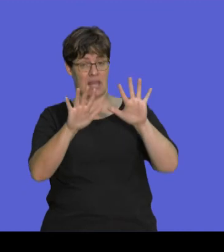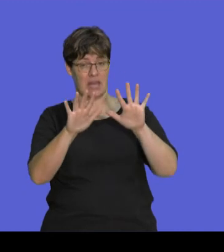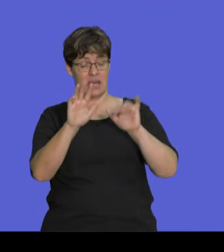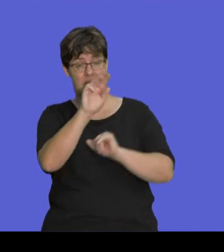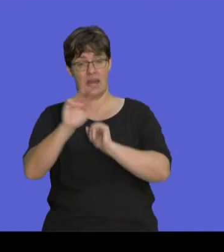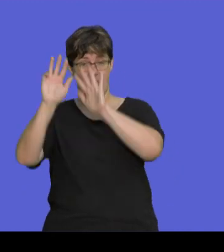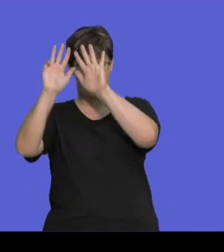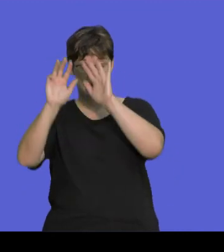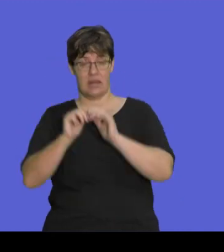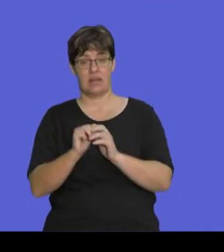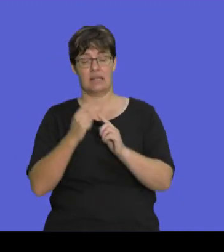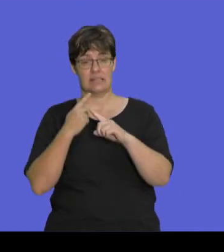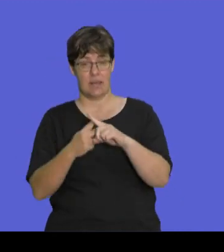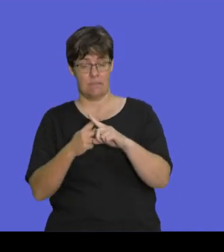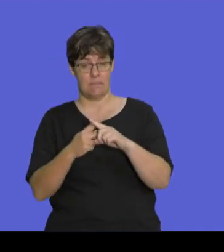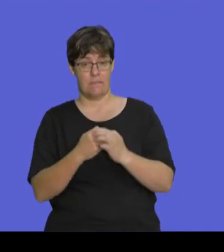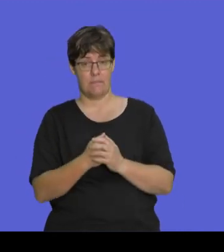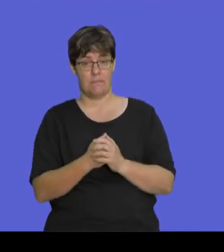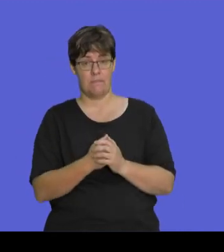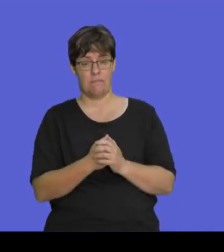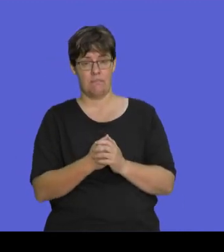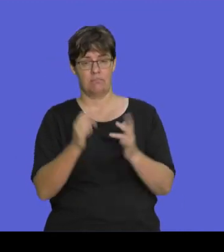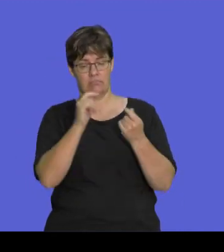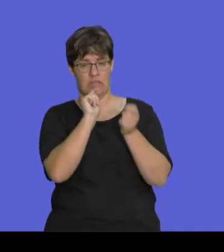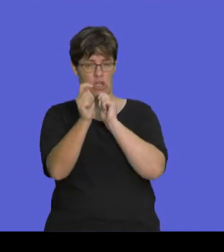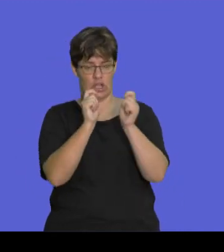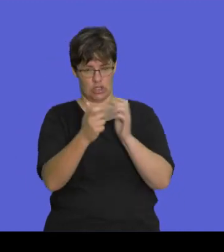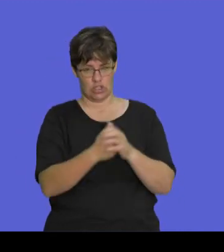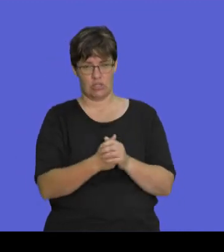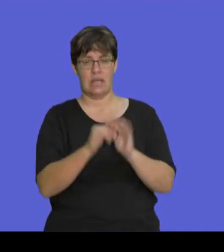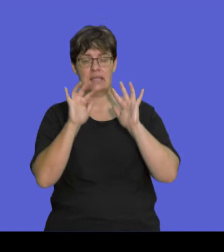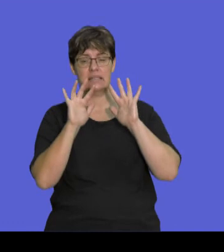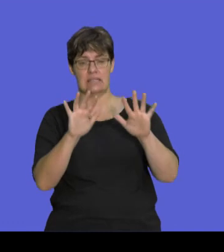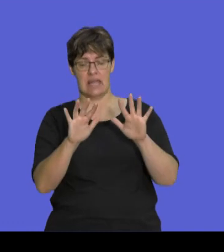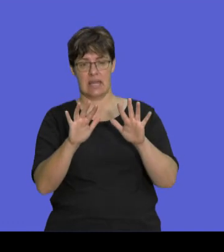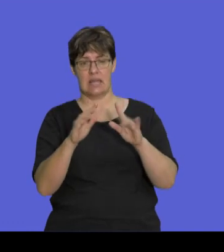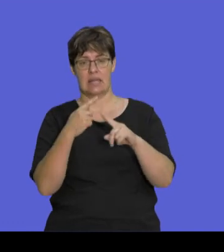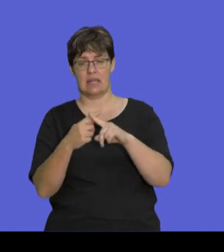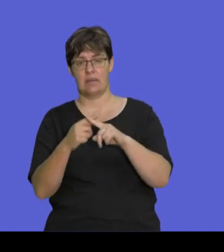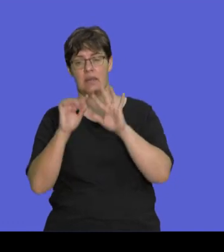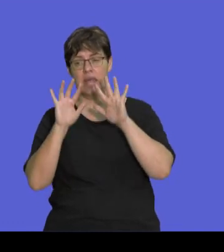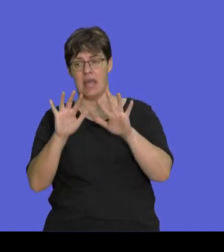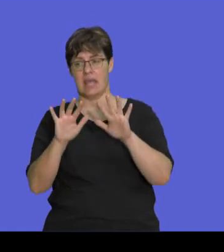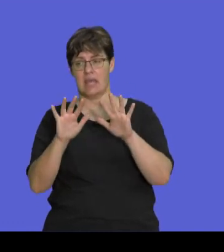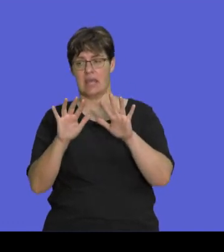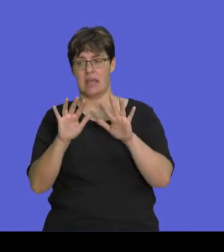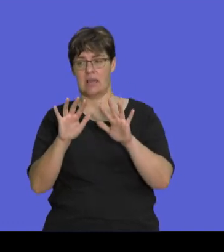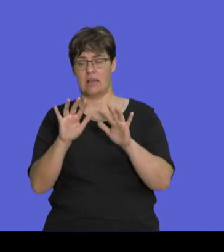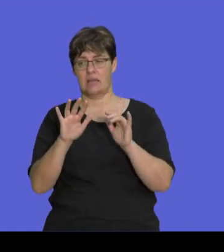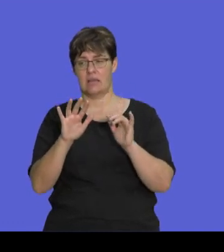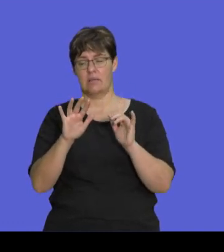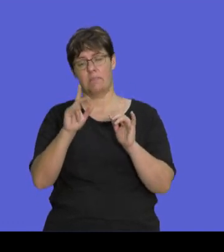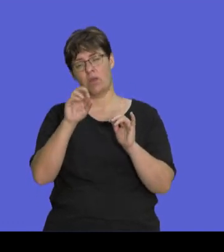10 exponent 9 multiplied by, you do the necessary conversion, 10 multiplied by 10